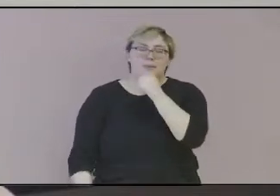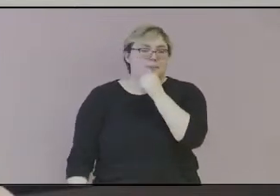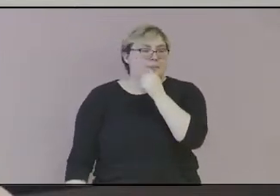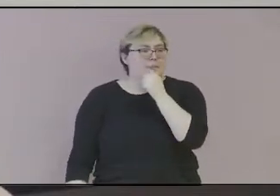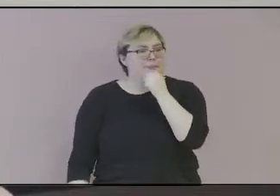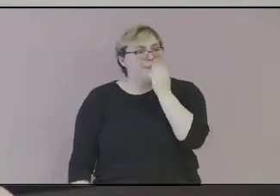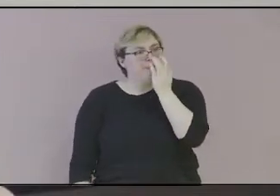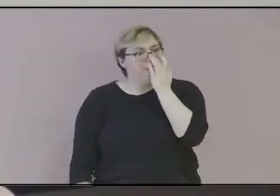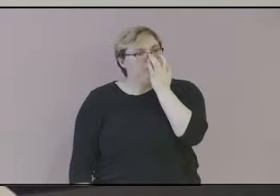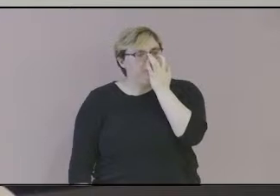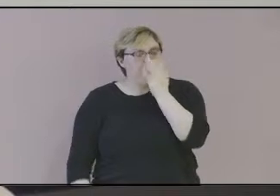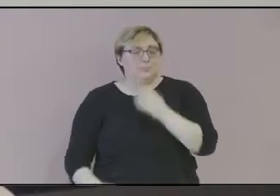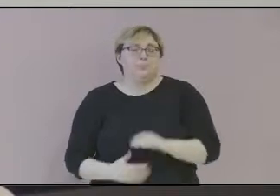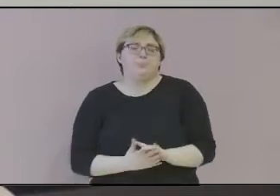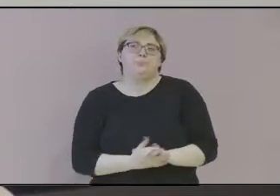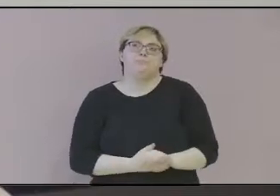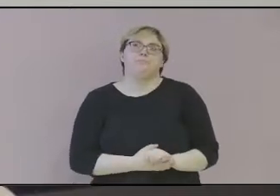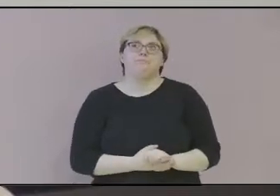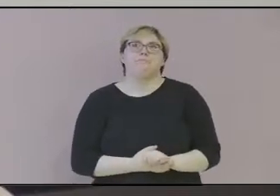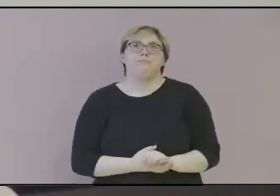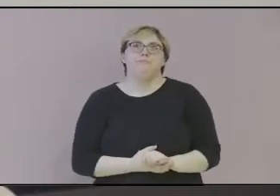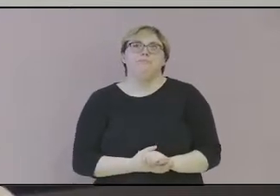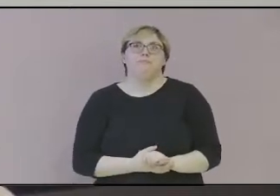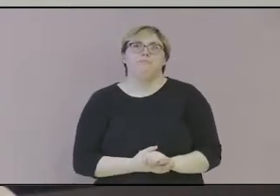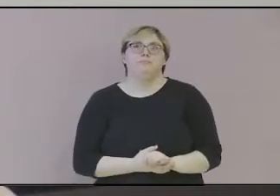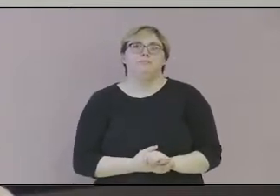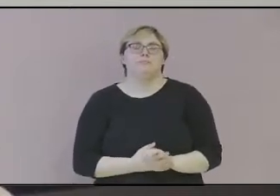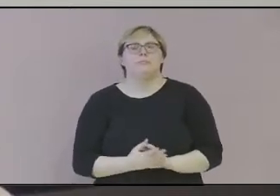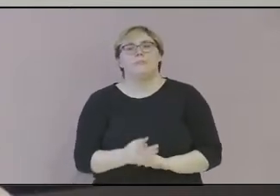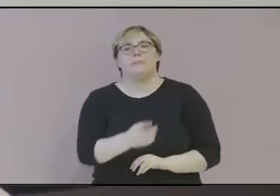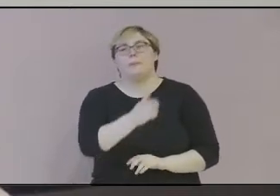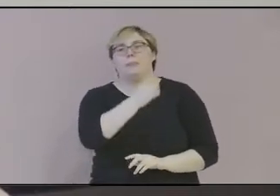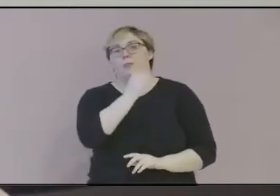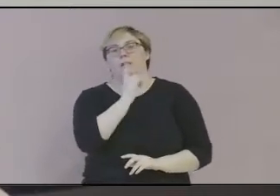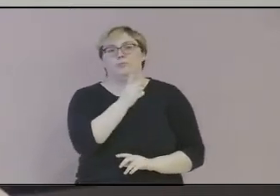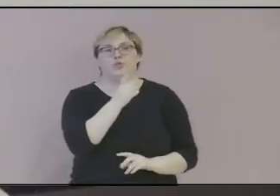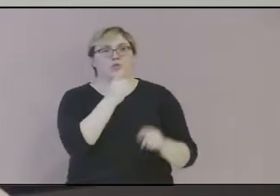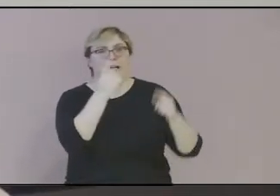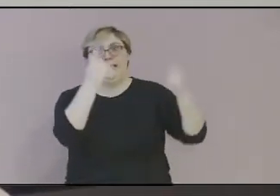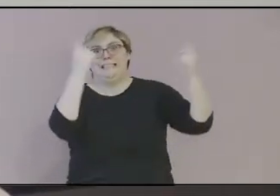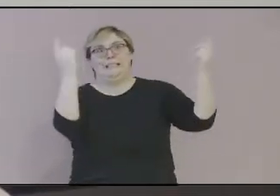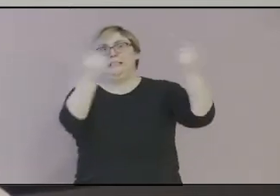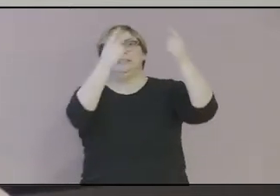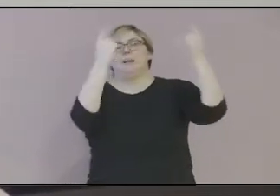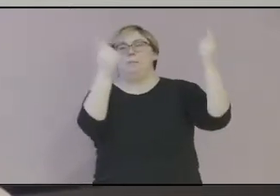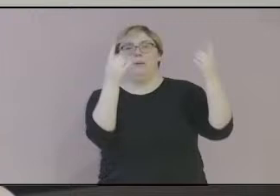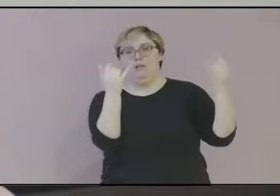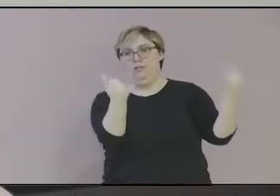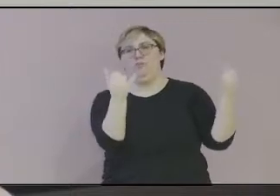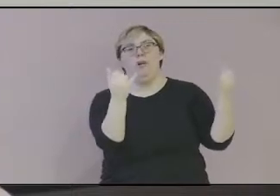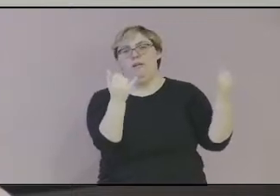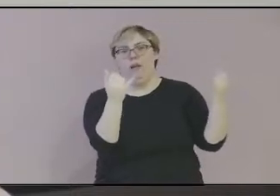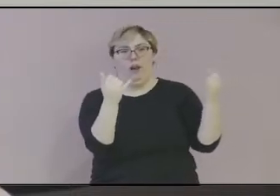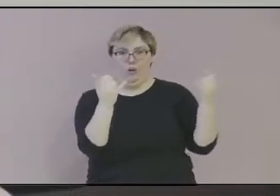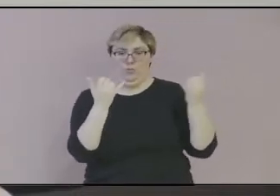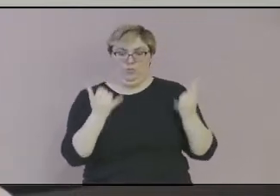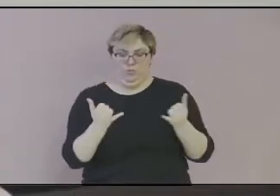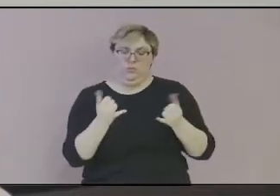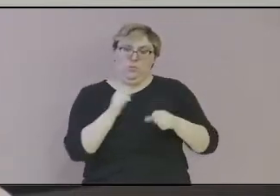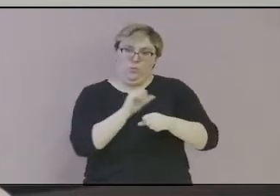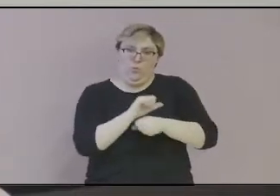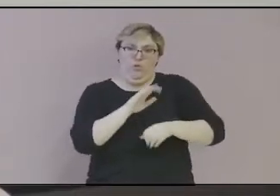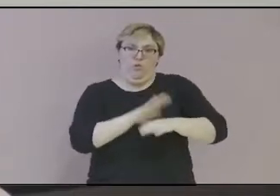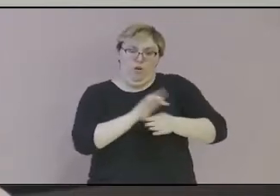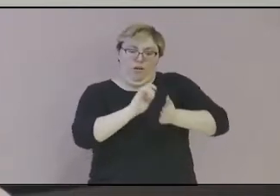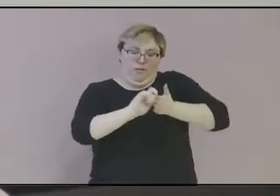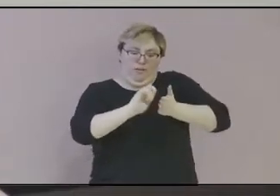Yeah. Probably someone is writing an entire book on the history of SOFA scoring right now. It's much more complex